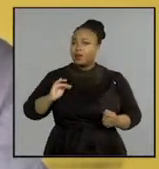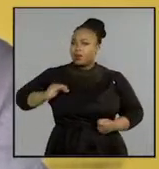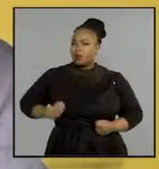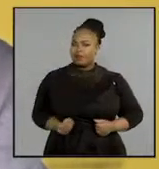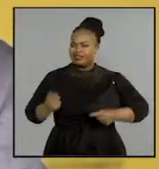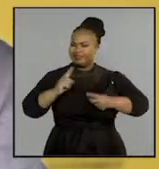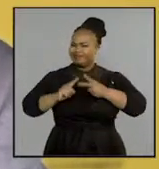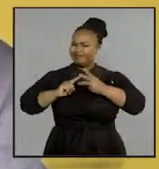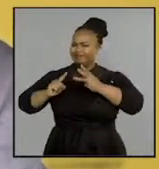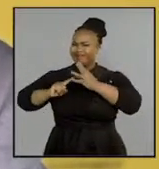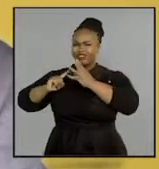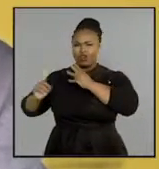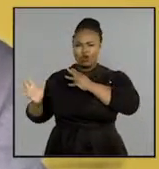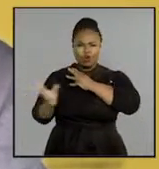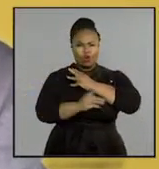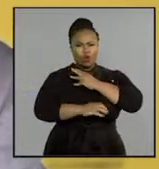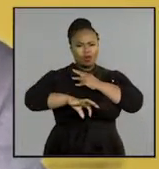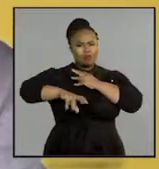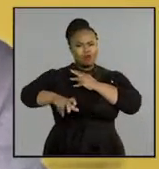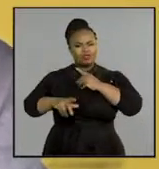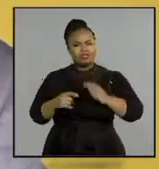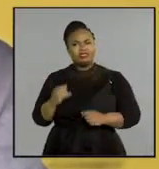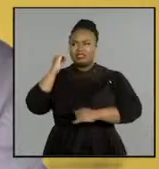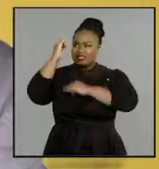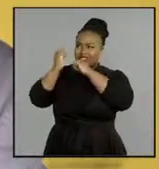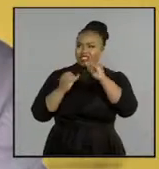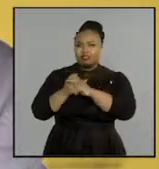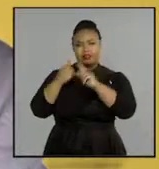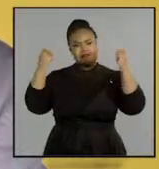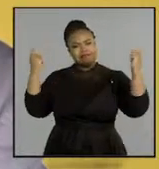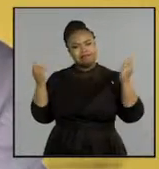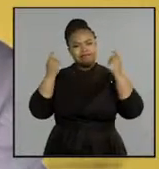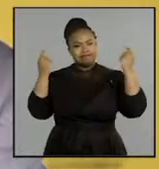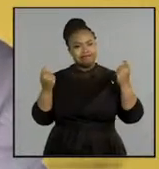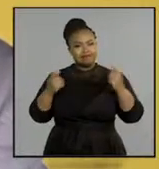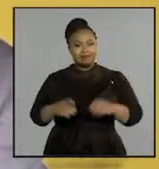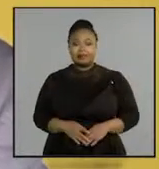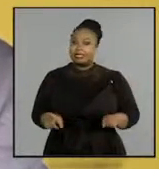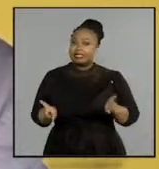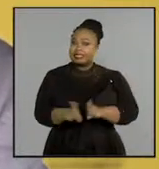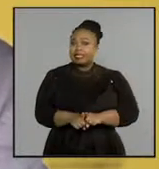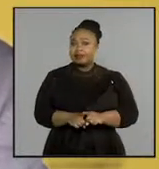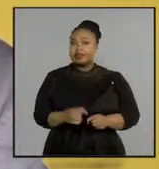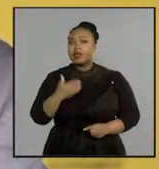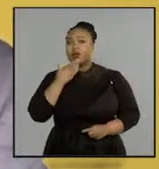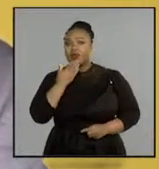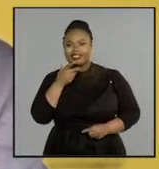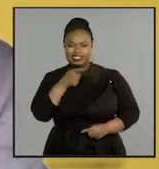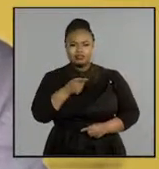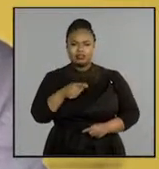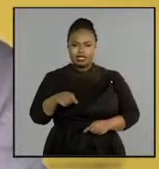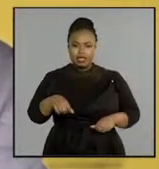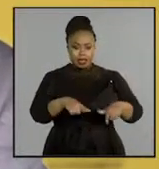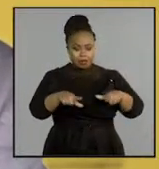is being celebrated by women from all walks of life. just to name but a